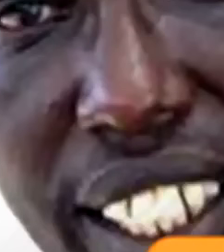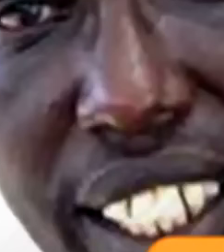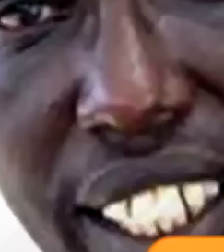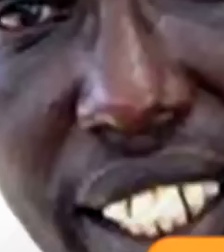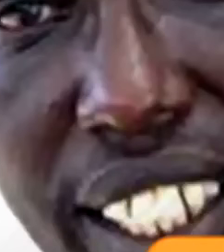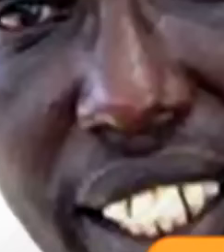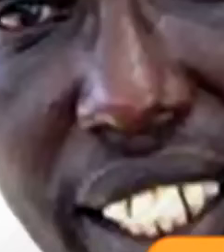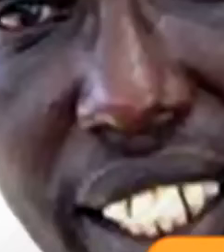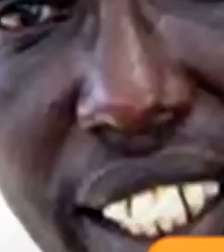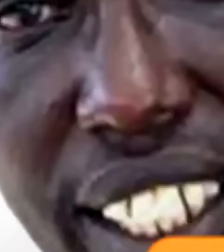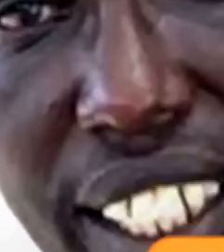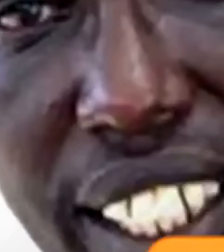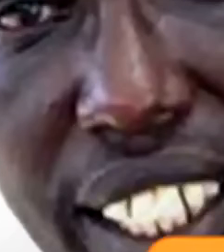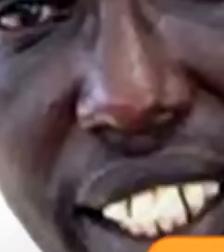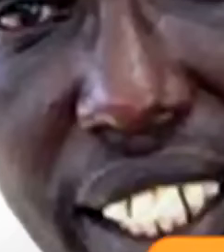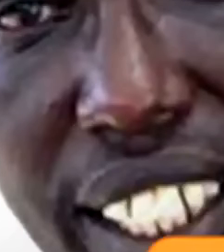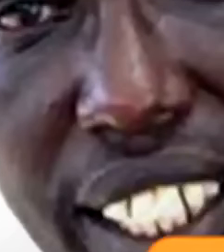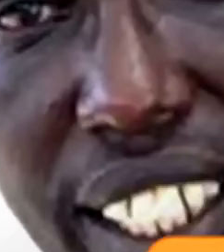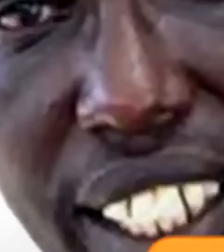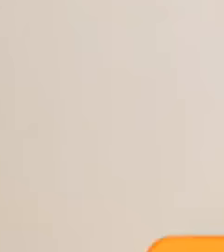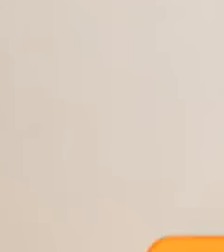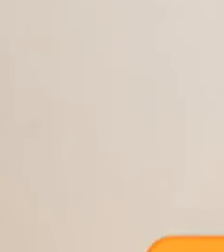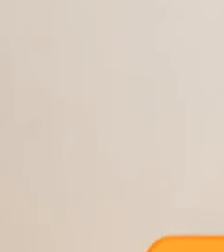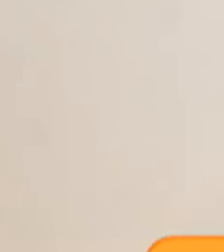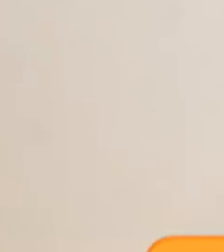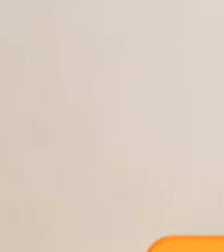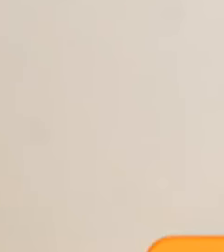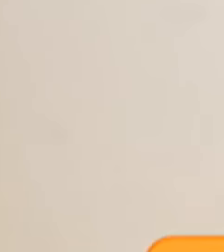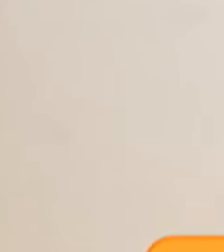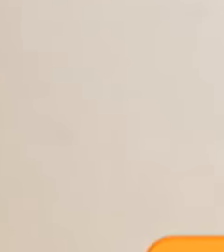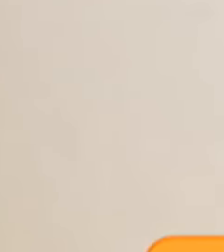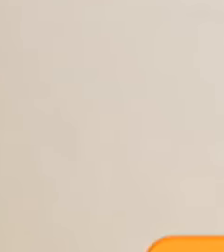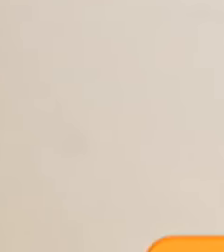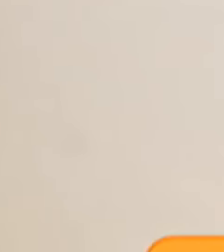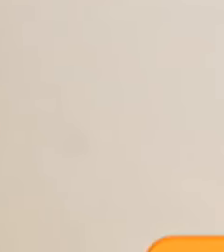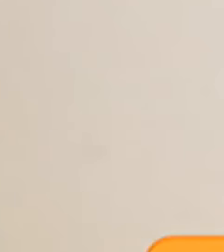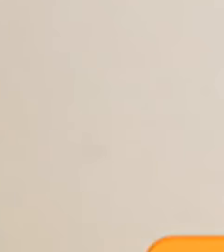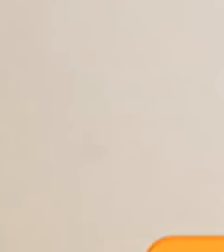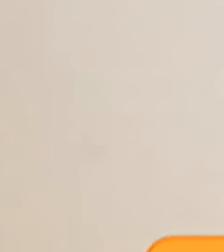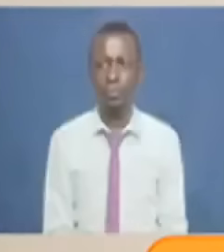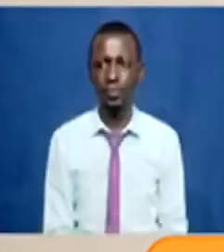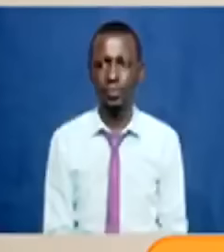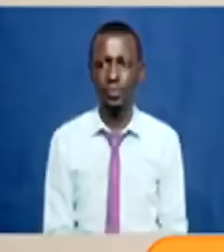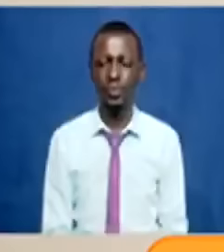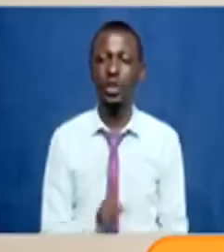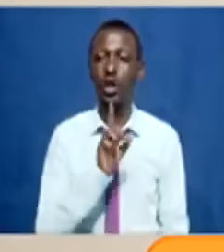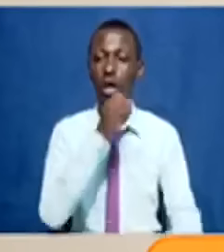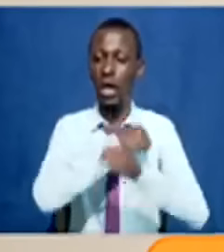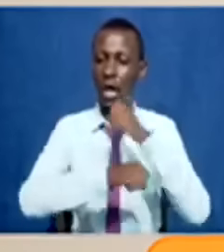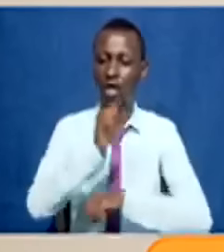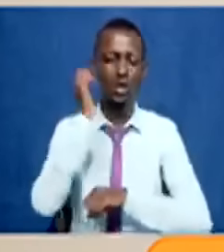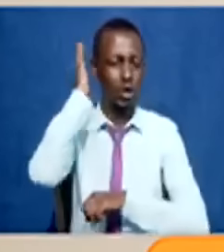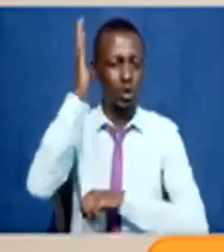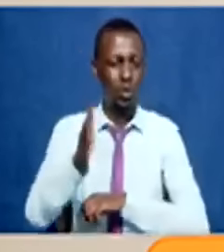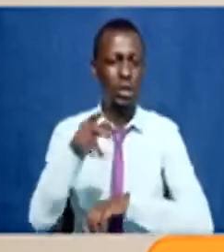schools. Hence, no extra fees should be charged. PS Kipsang directed that action will be taken on school